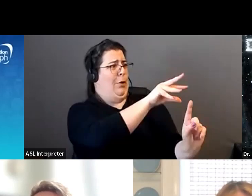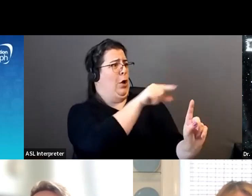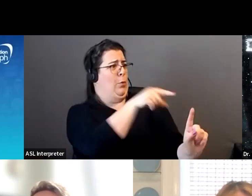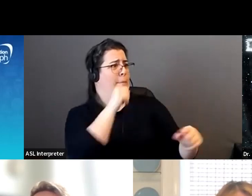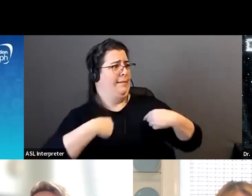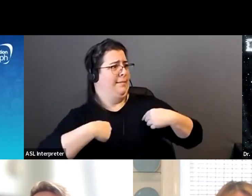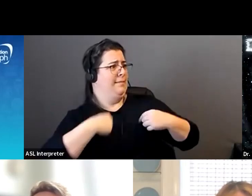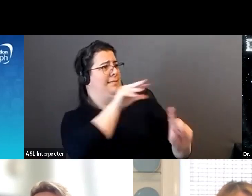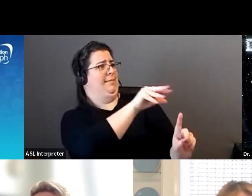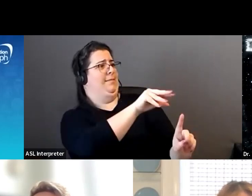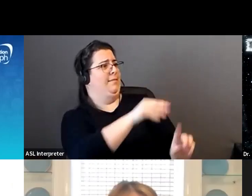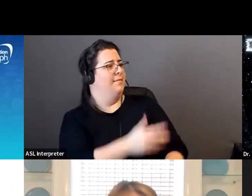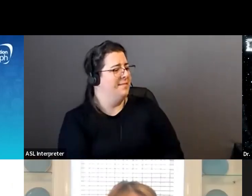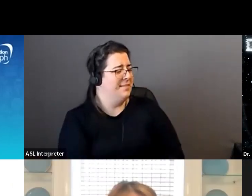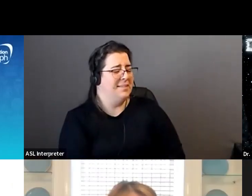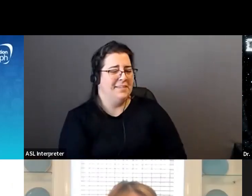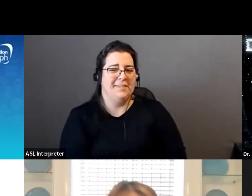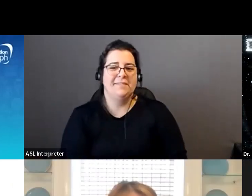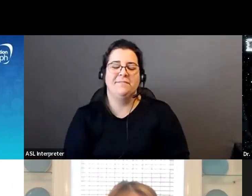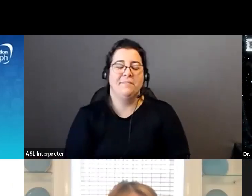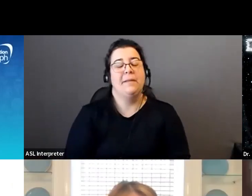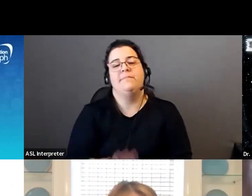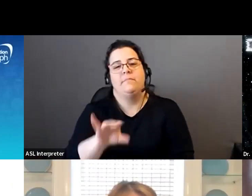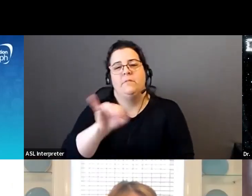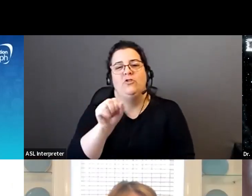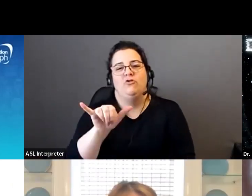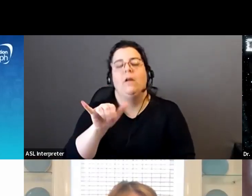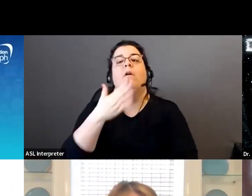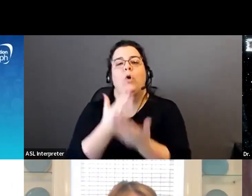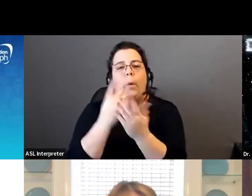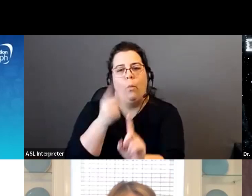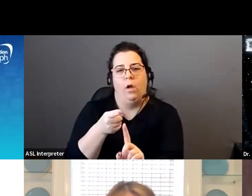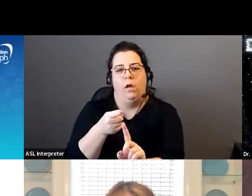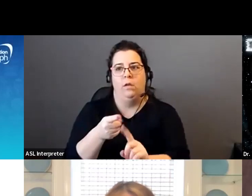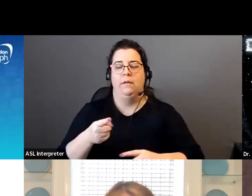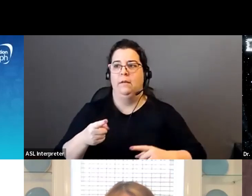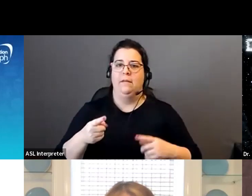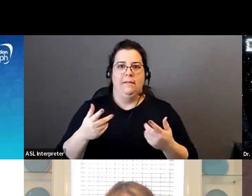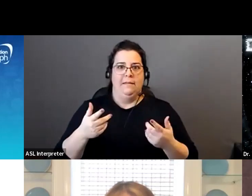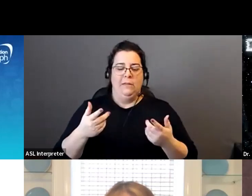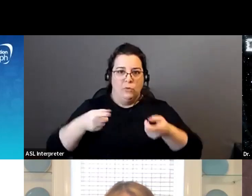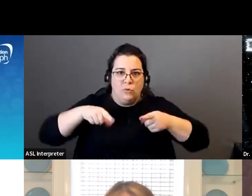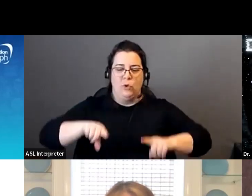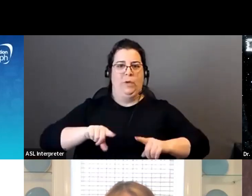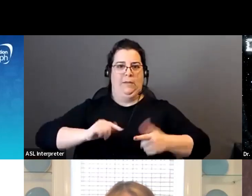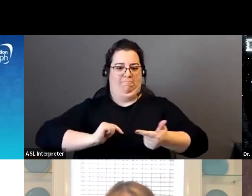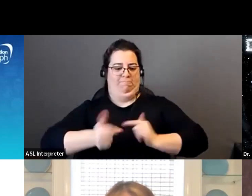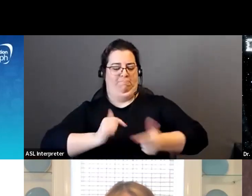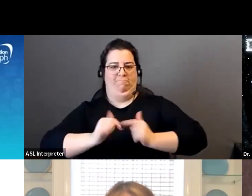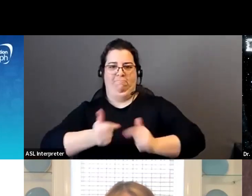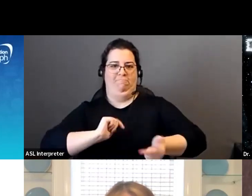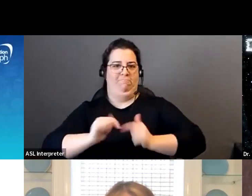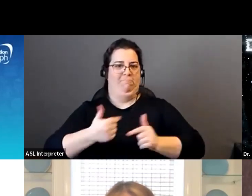And it's just. But yeah, Jay, good point. I don't want to dominate the conversation, and that's what I say when I ask a question. I